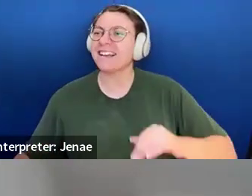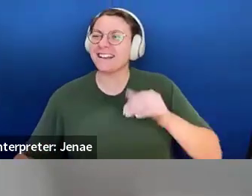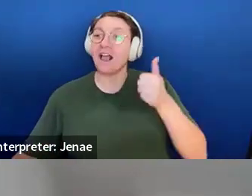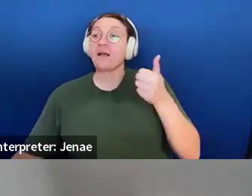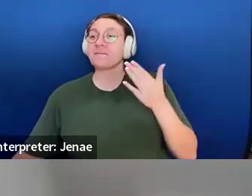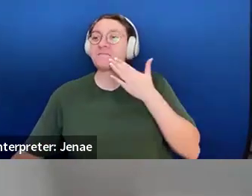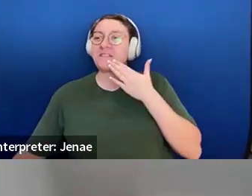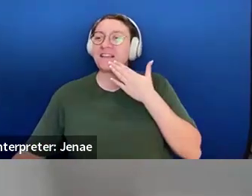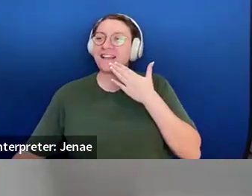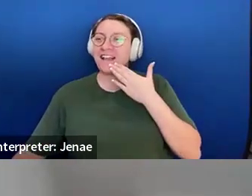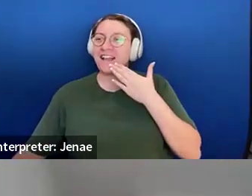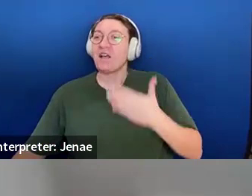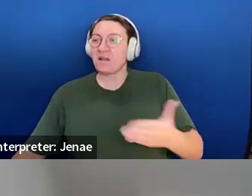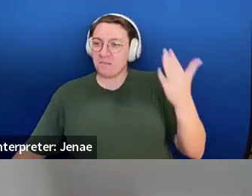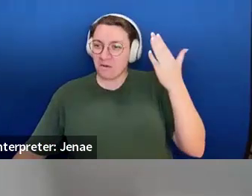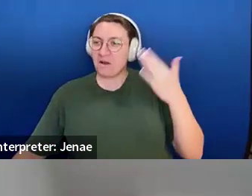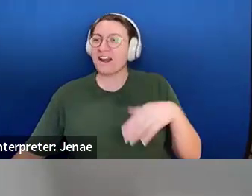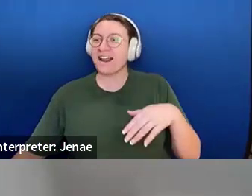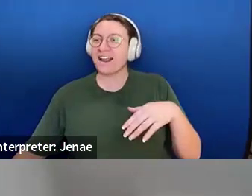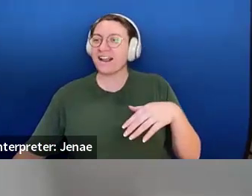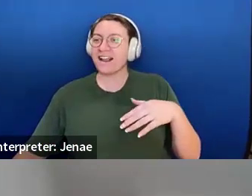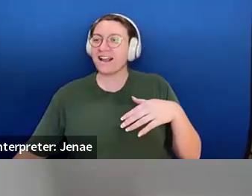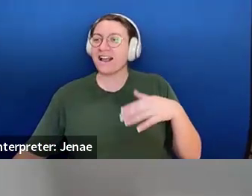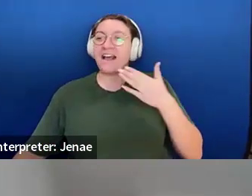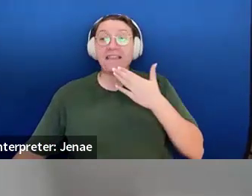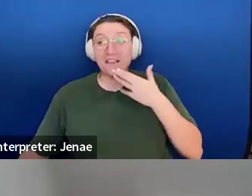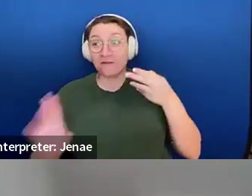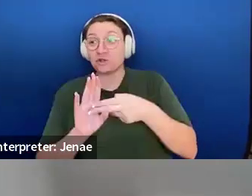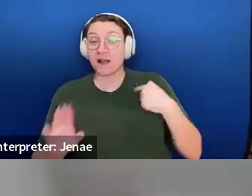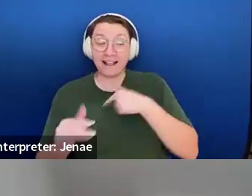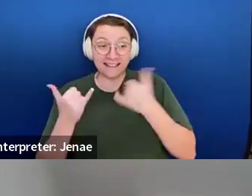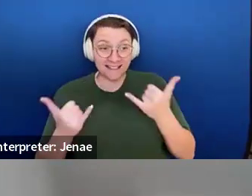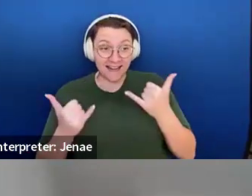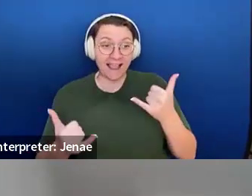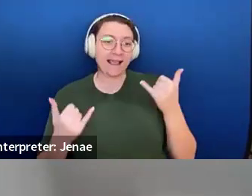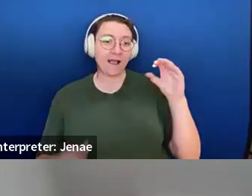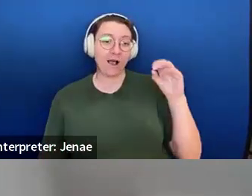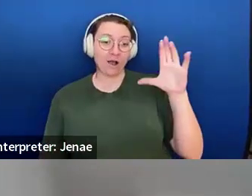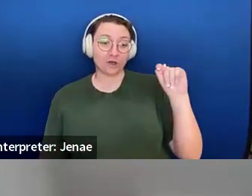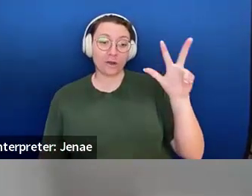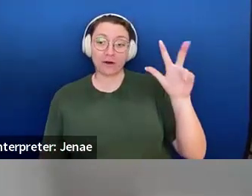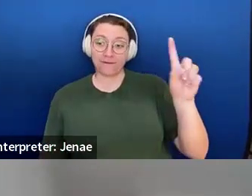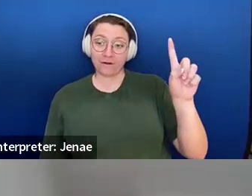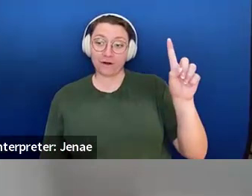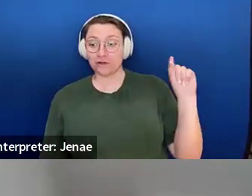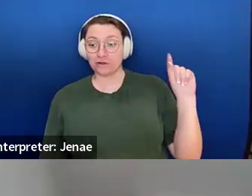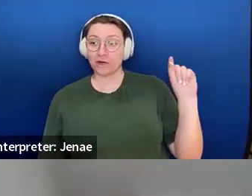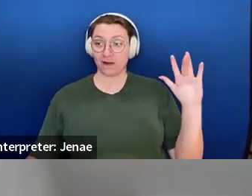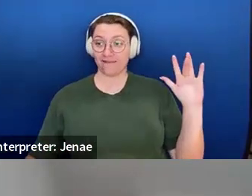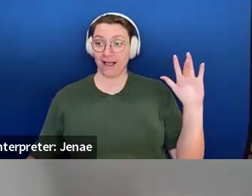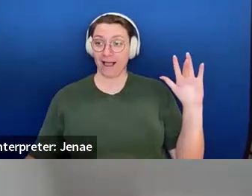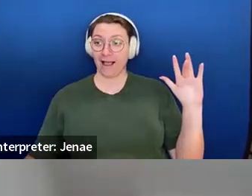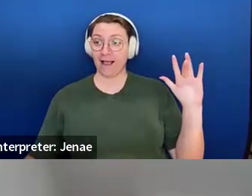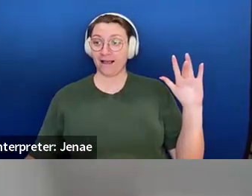All right, good morning, folks. Thank you for joining us today. Today is October 31st, 2025. It